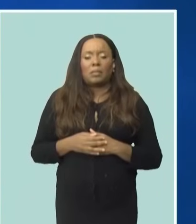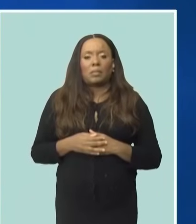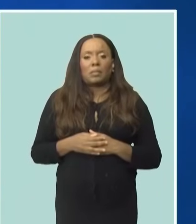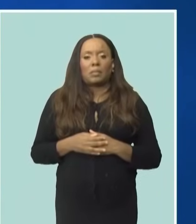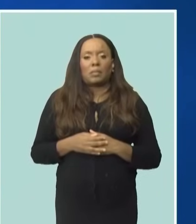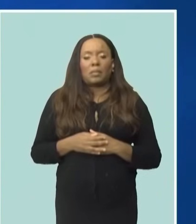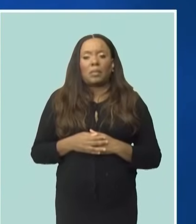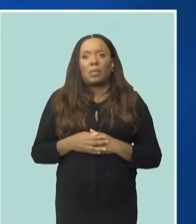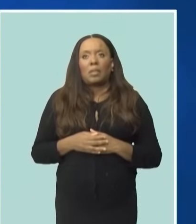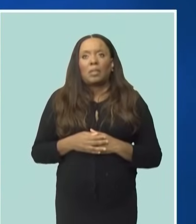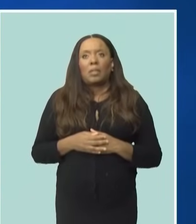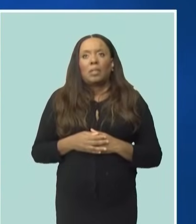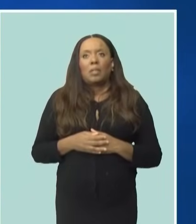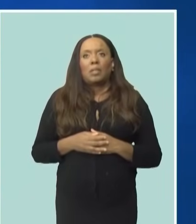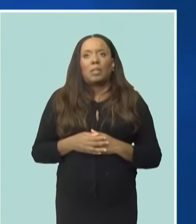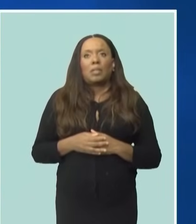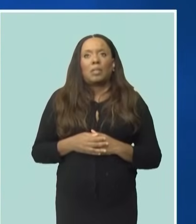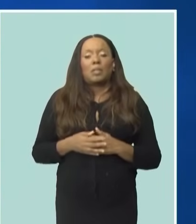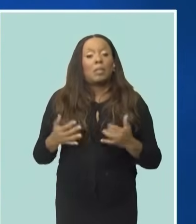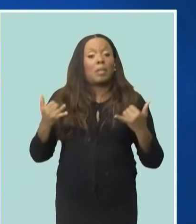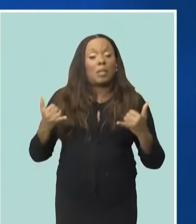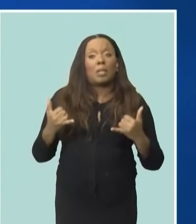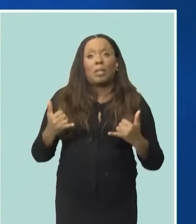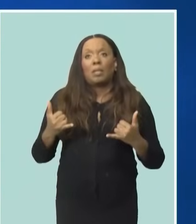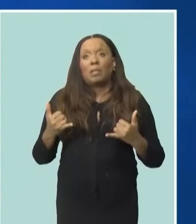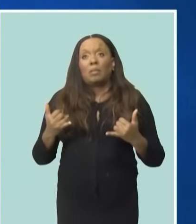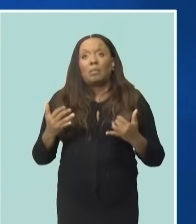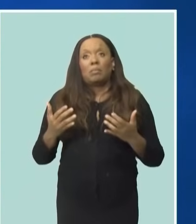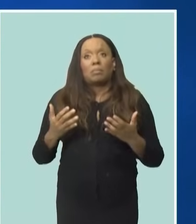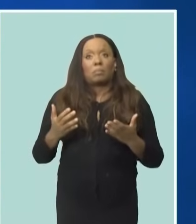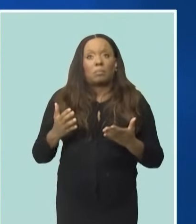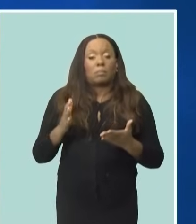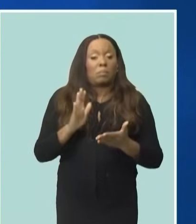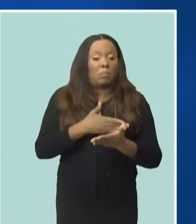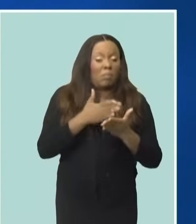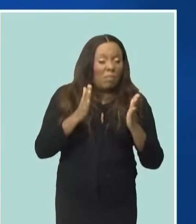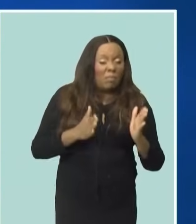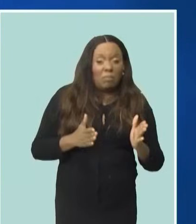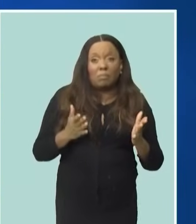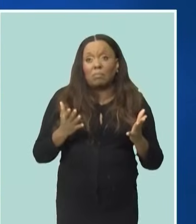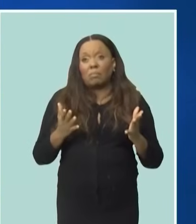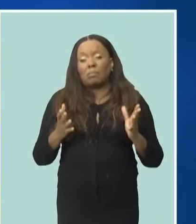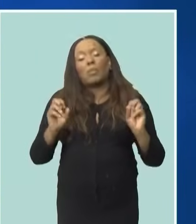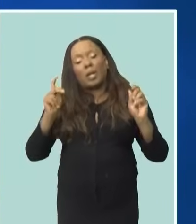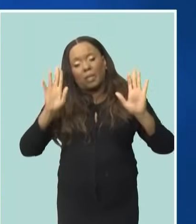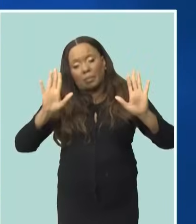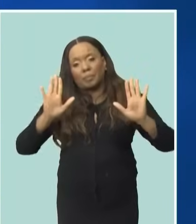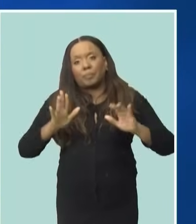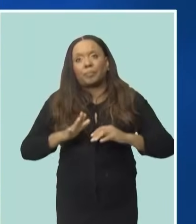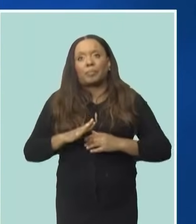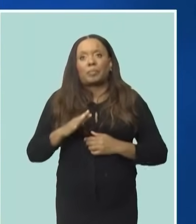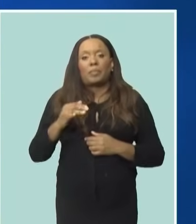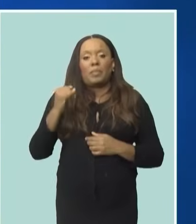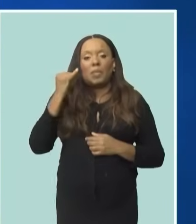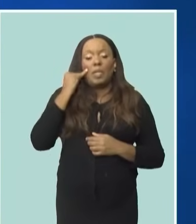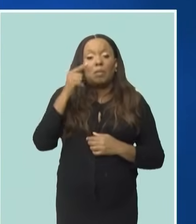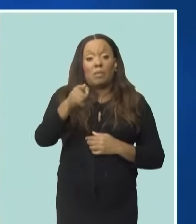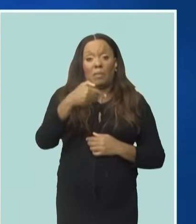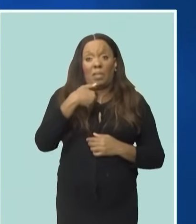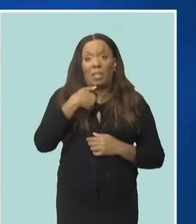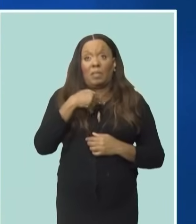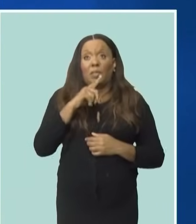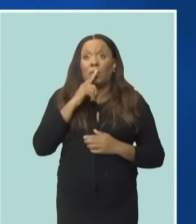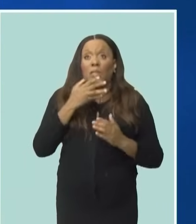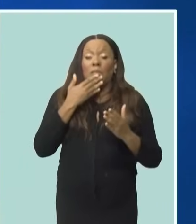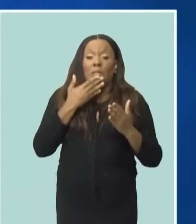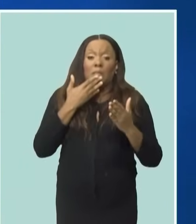stands, artists and pretty much right now as it stands, if you have a marketable skill